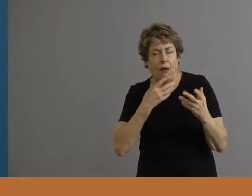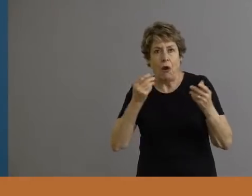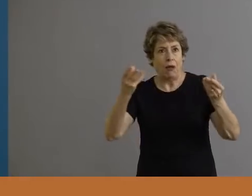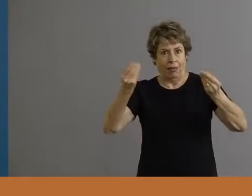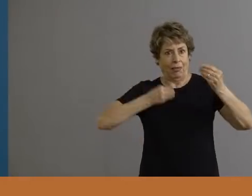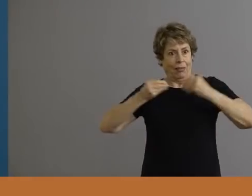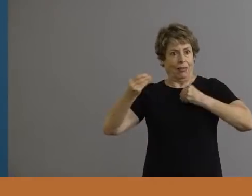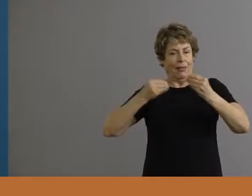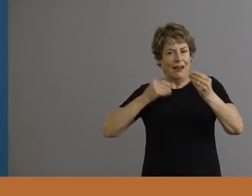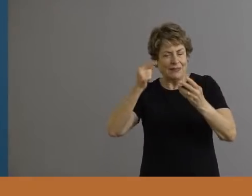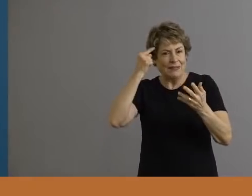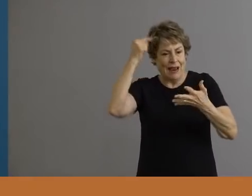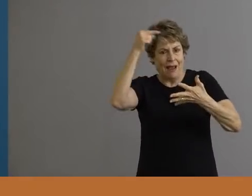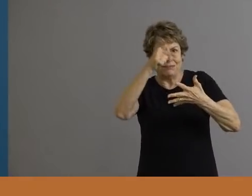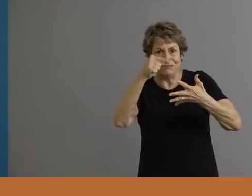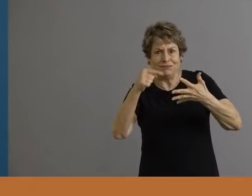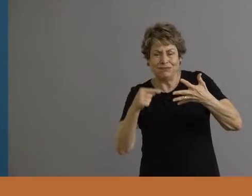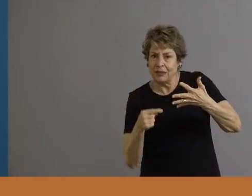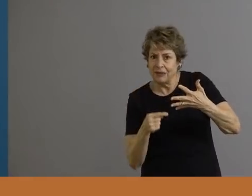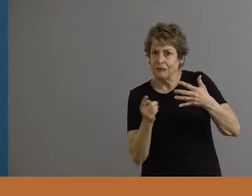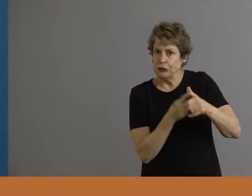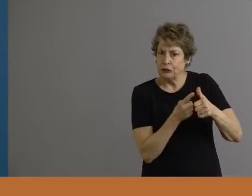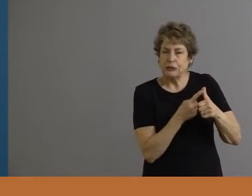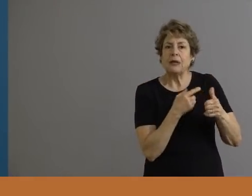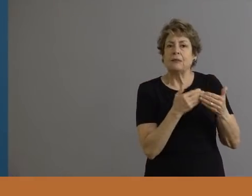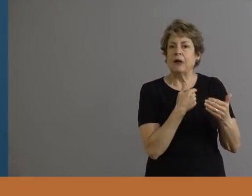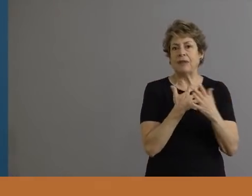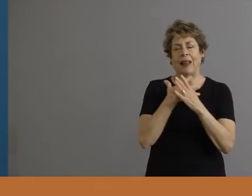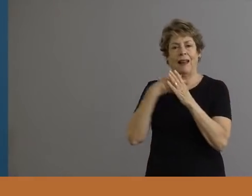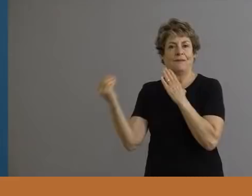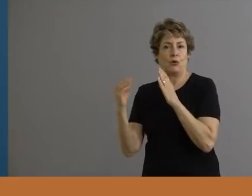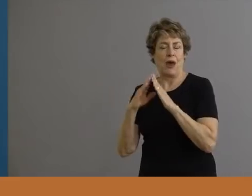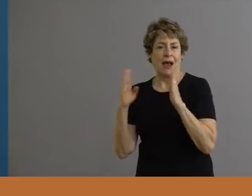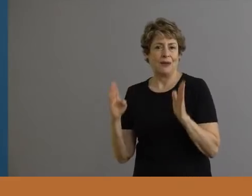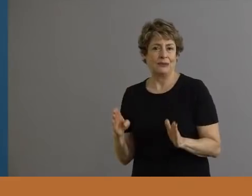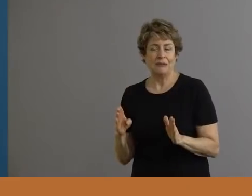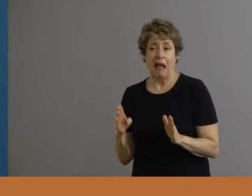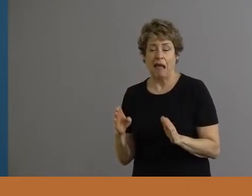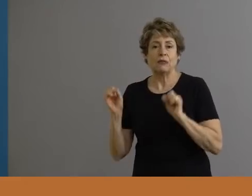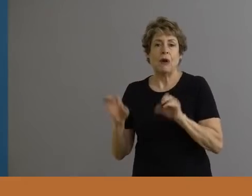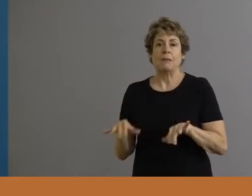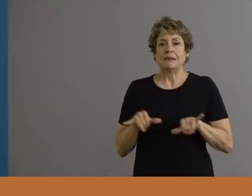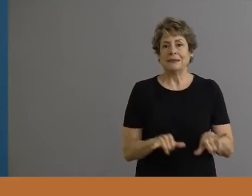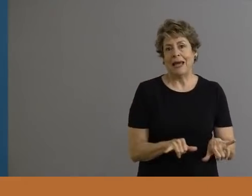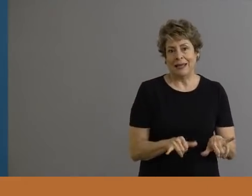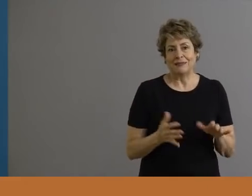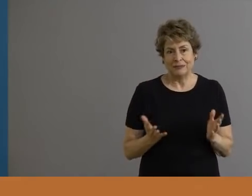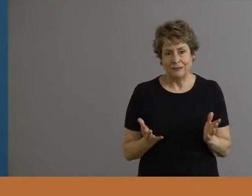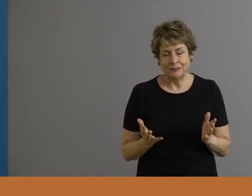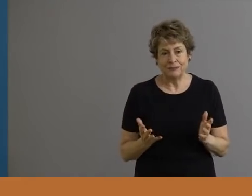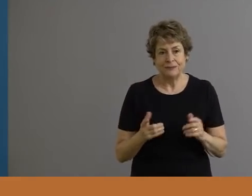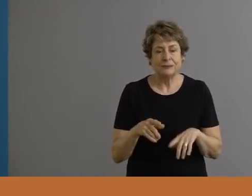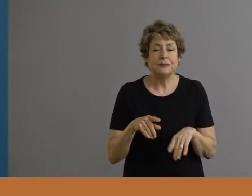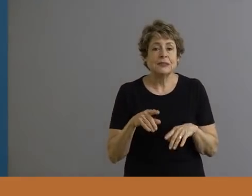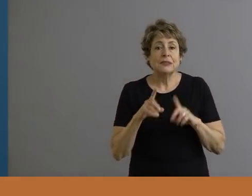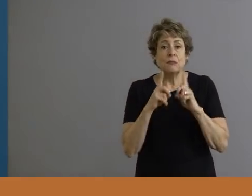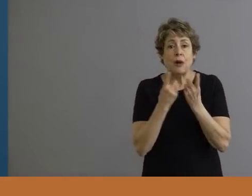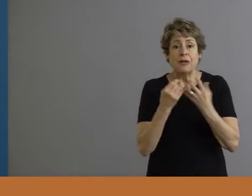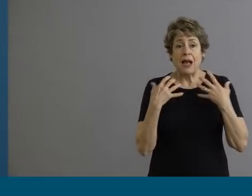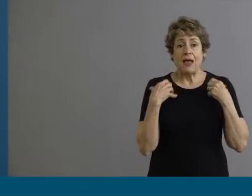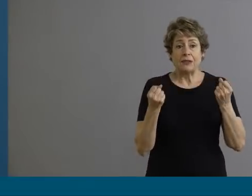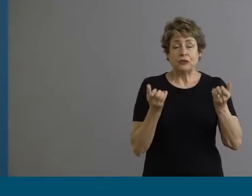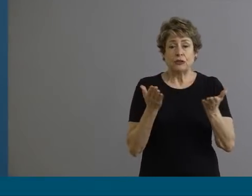So as everyone's aware, the department works very closely with our hospital partners to monitor the hospital resources that are available